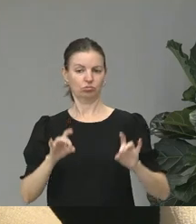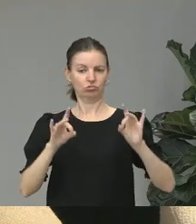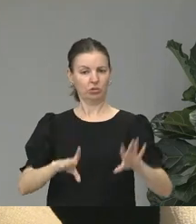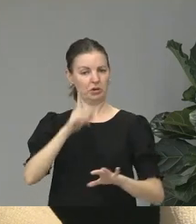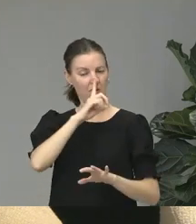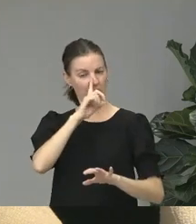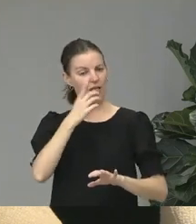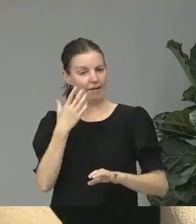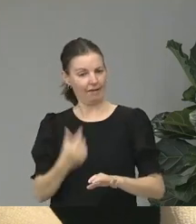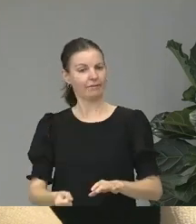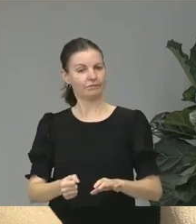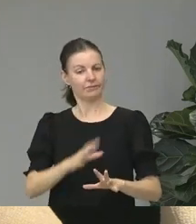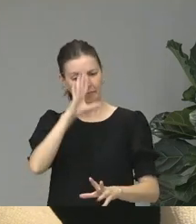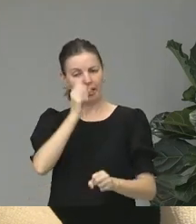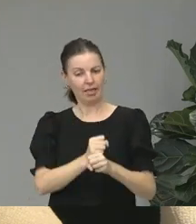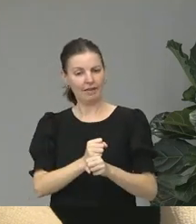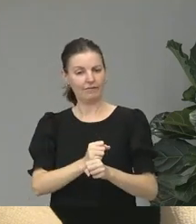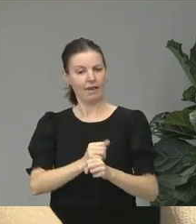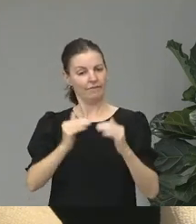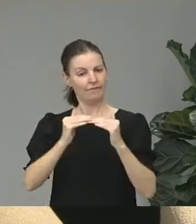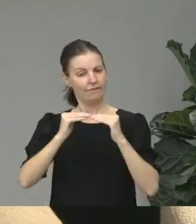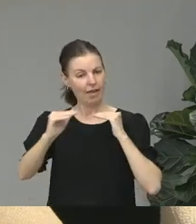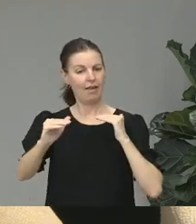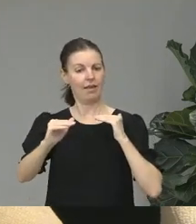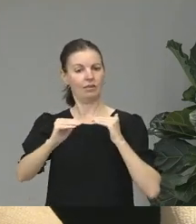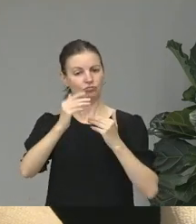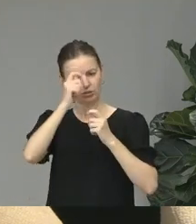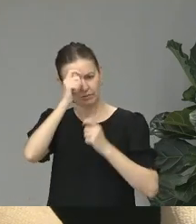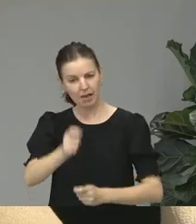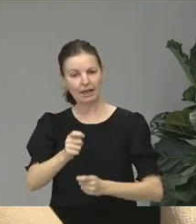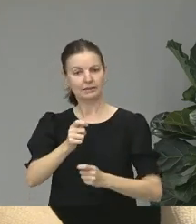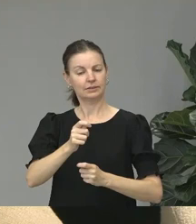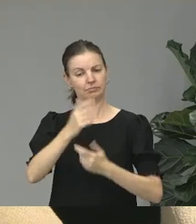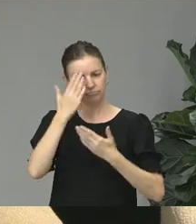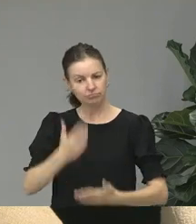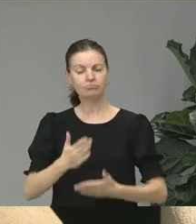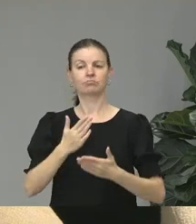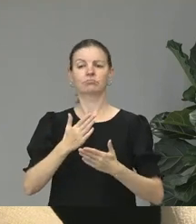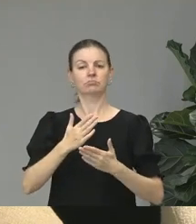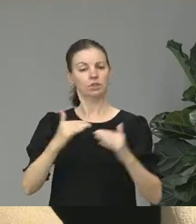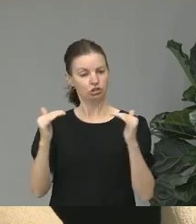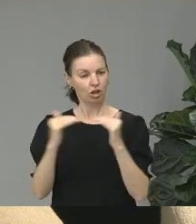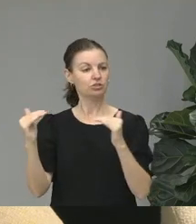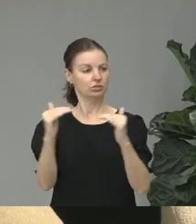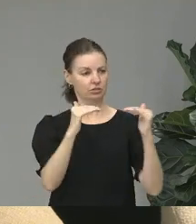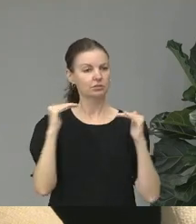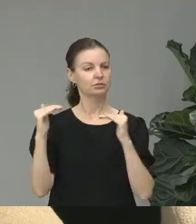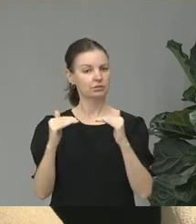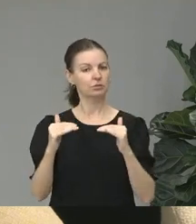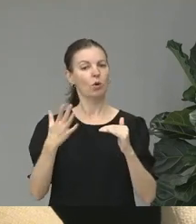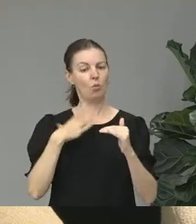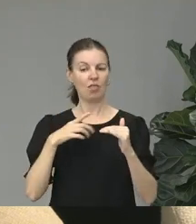hold dear to fairness and respect and dignity and justice, and making that really clear